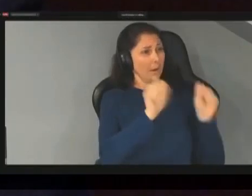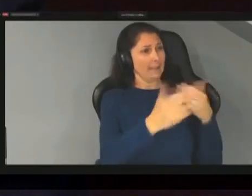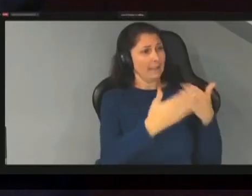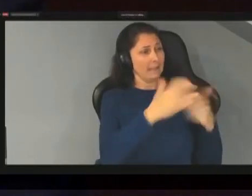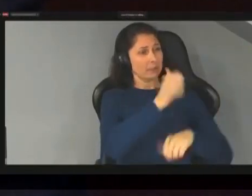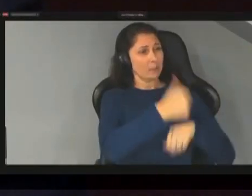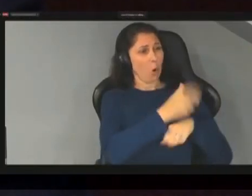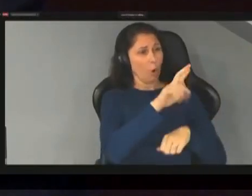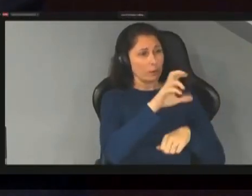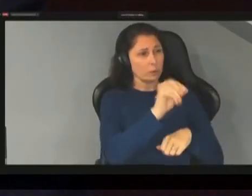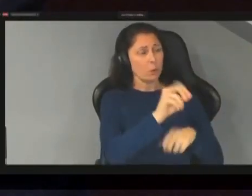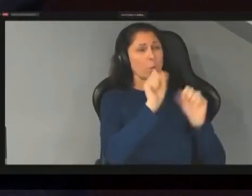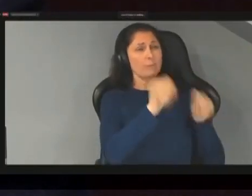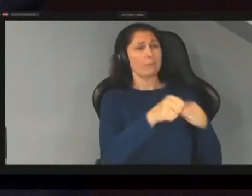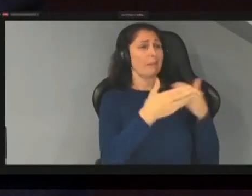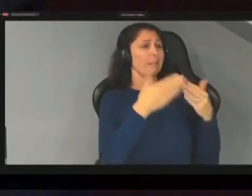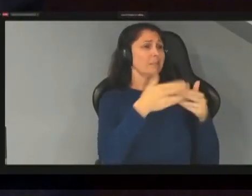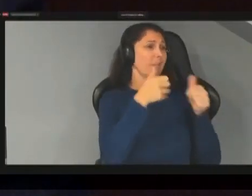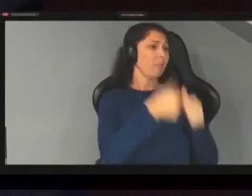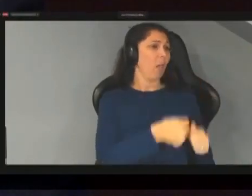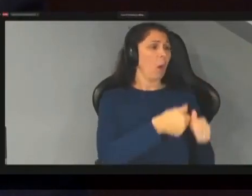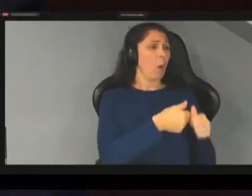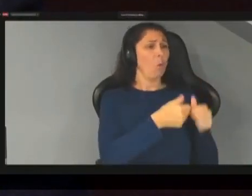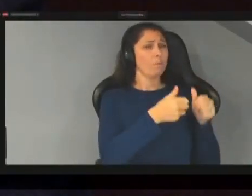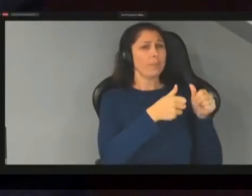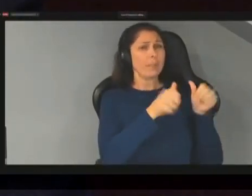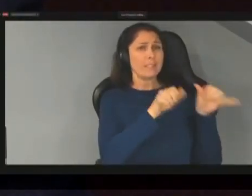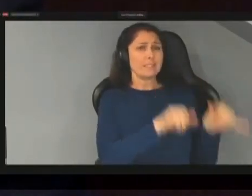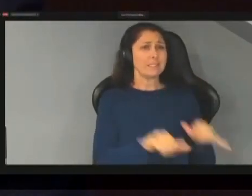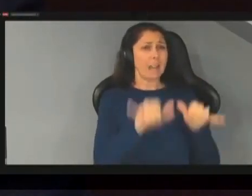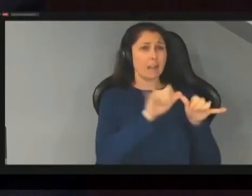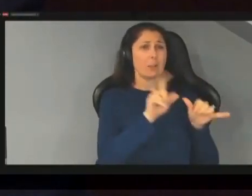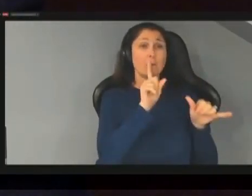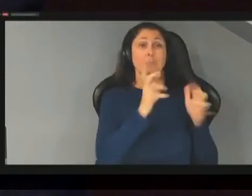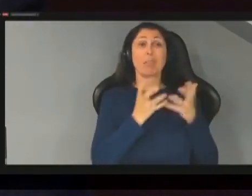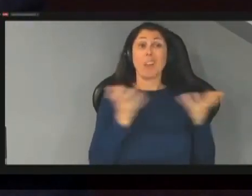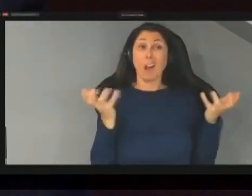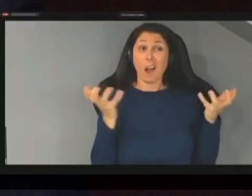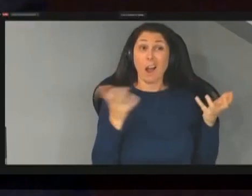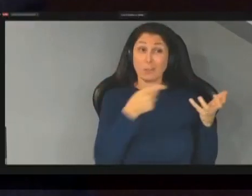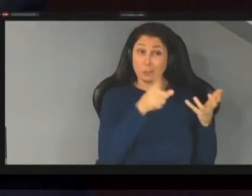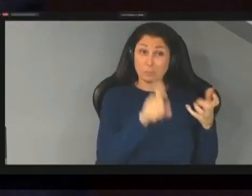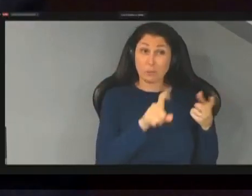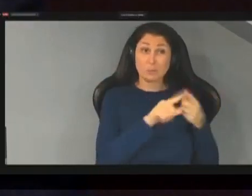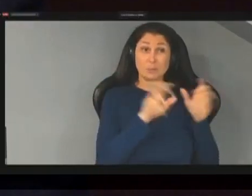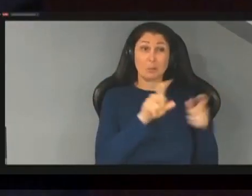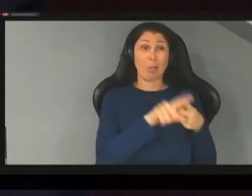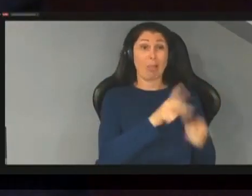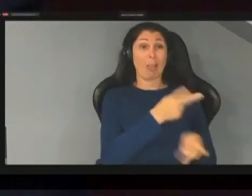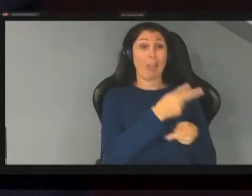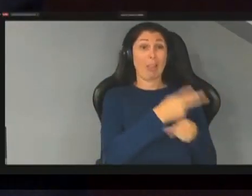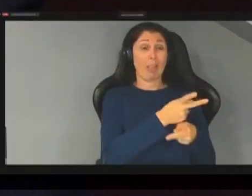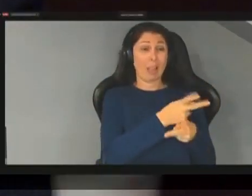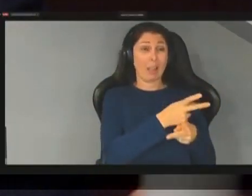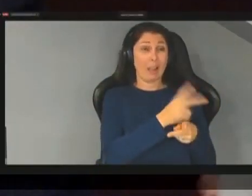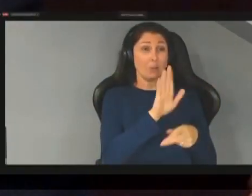can easily follow sort of the standards? There's a lot you're actually supposed to be doing to maintain your status as RCO.